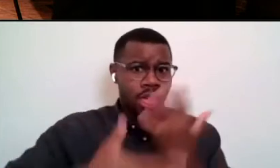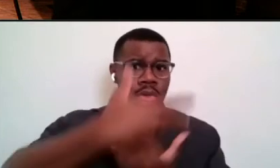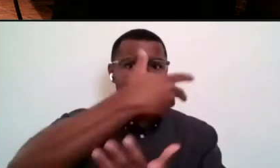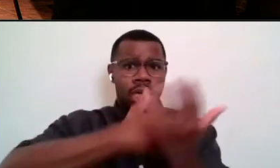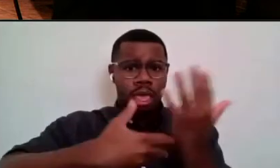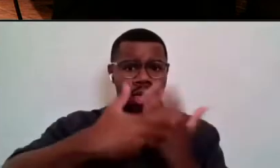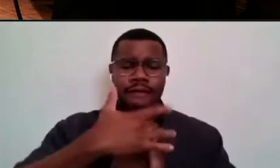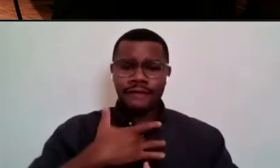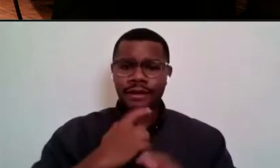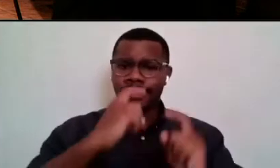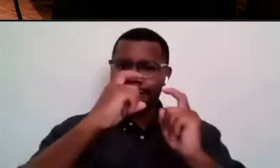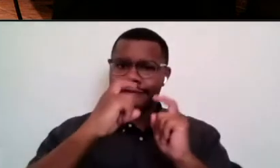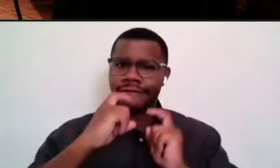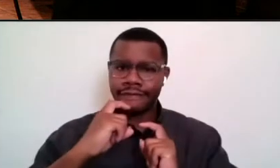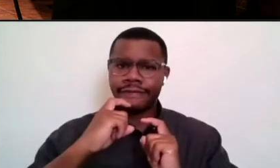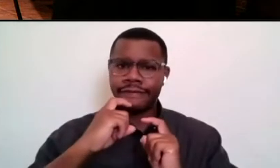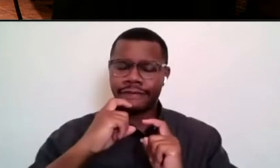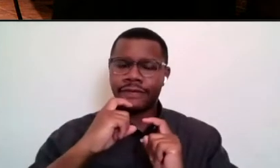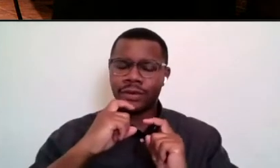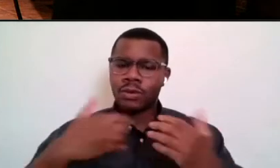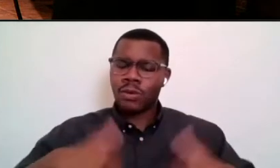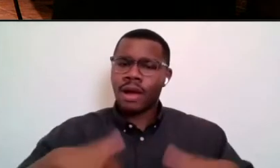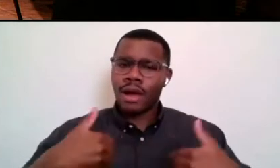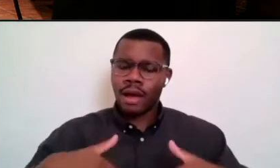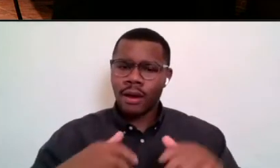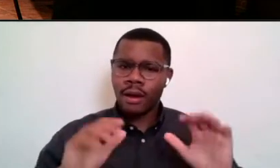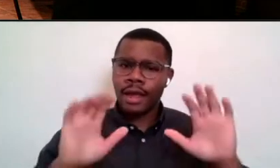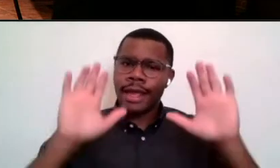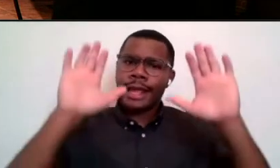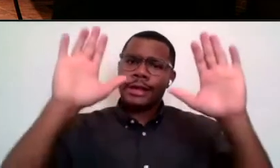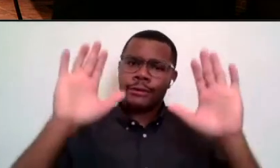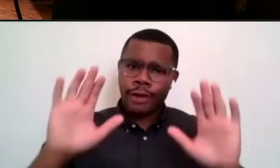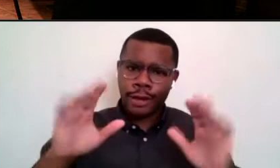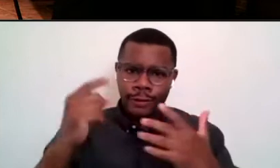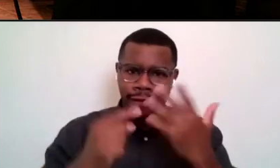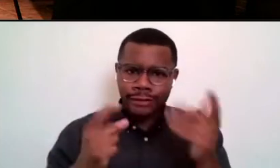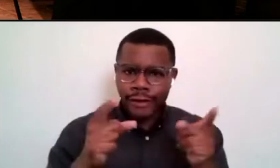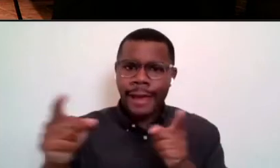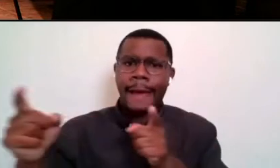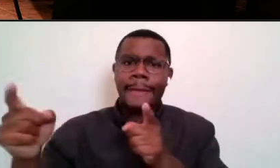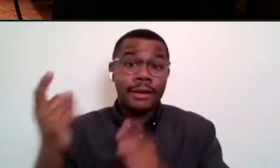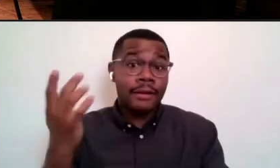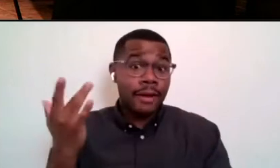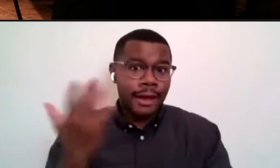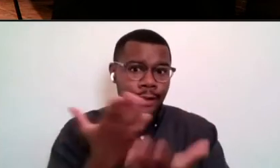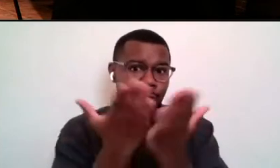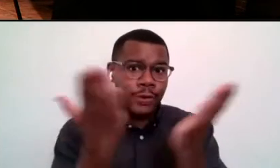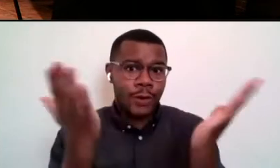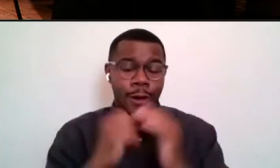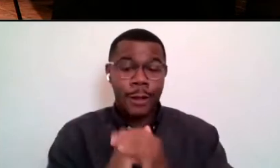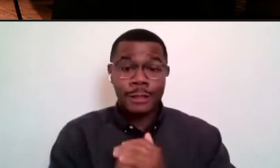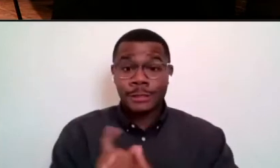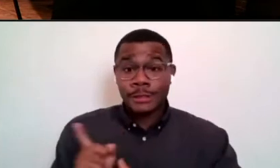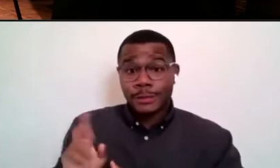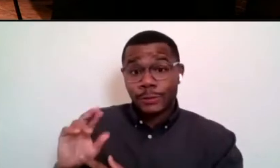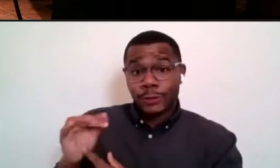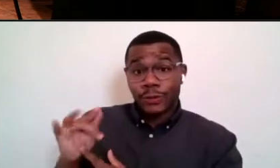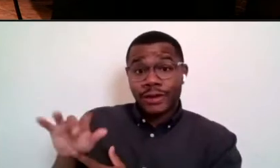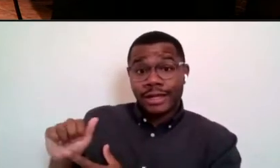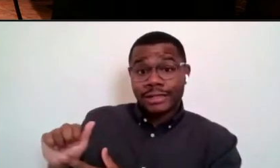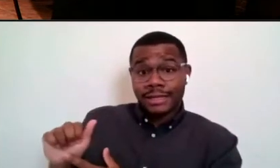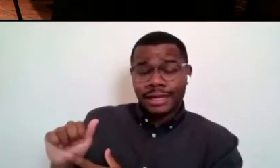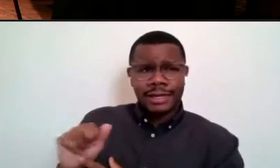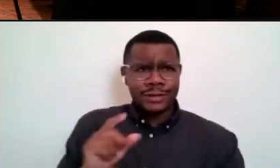happening out here in the world, thanks to you all. So thanks. And thank you for just pulling it all together and making this happen. Thanks, Rhodessa. Yes.